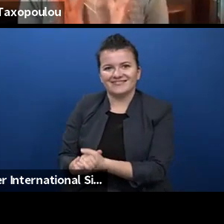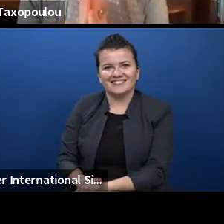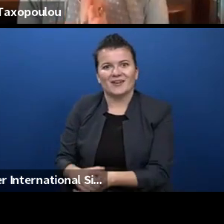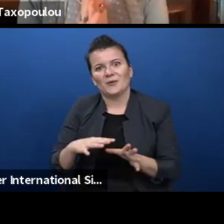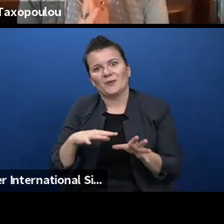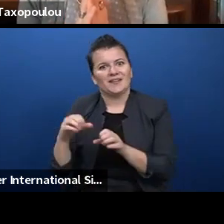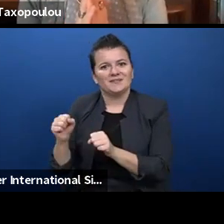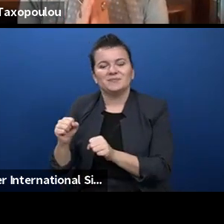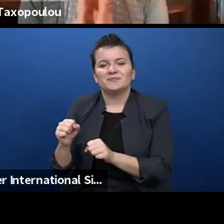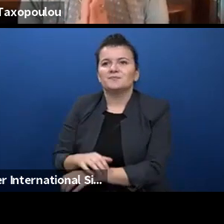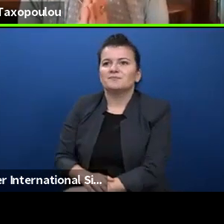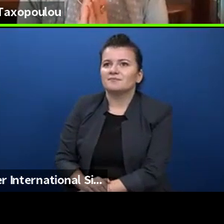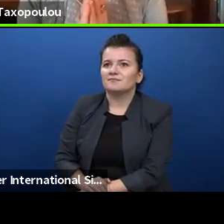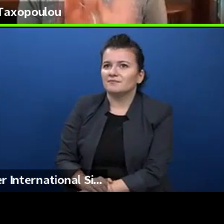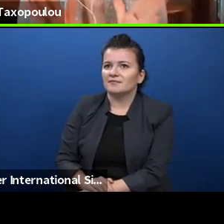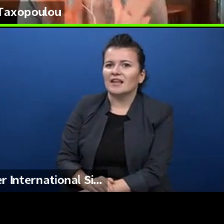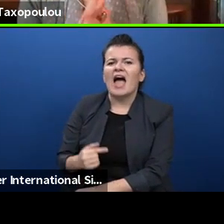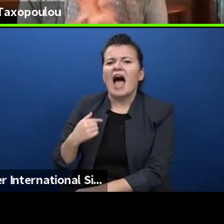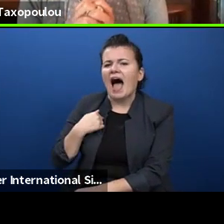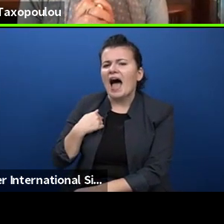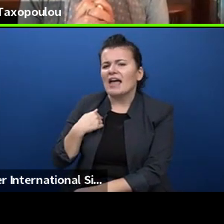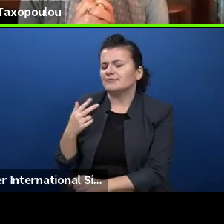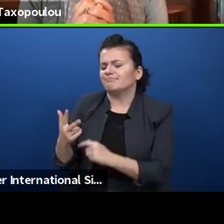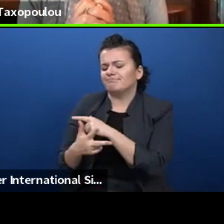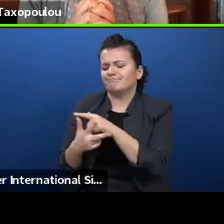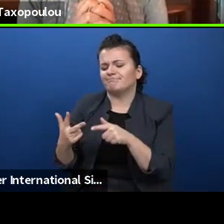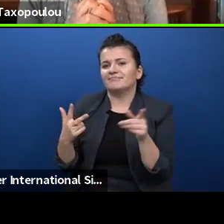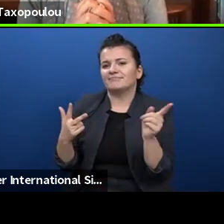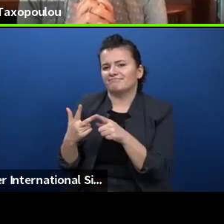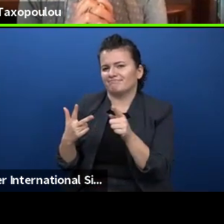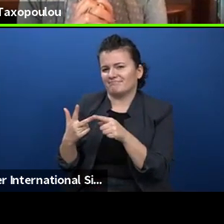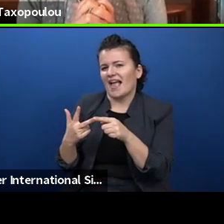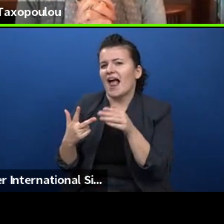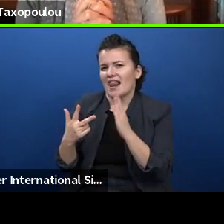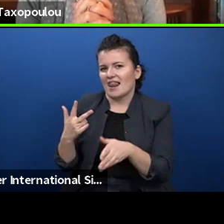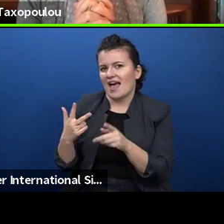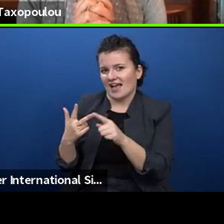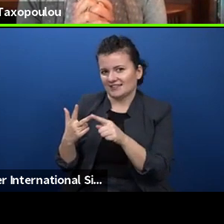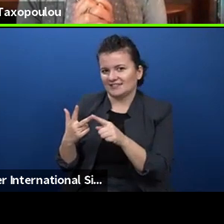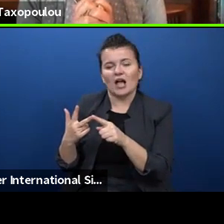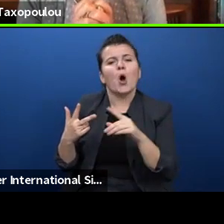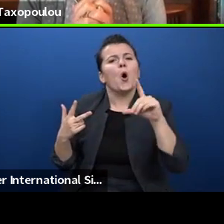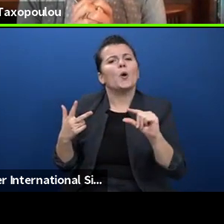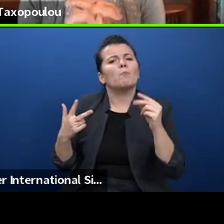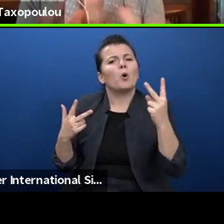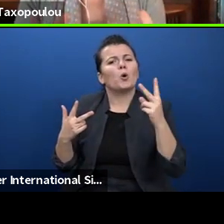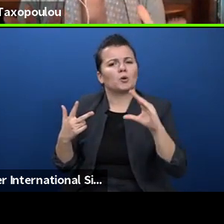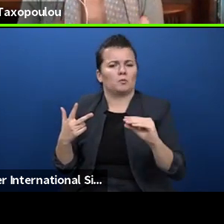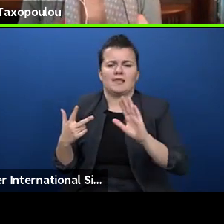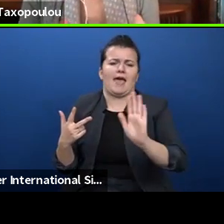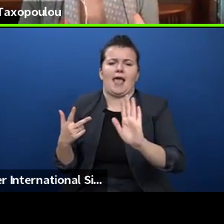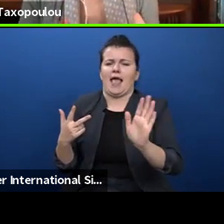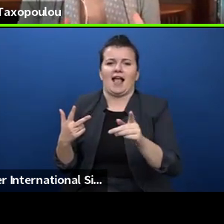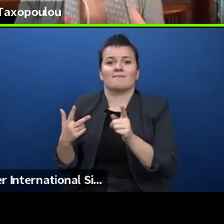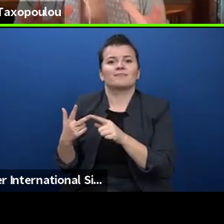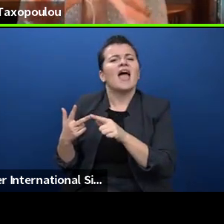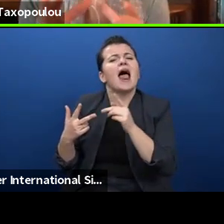The reason why I left you last, but not least, Ben, is because you